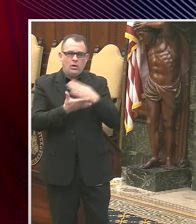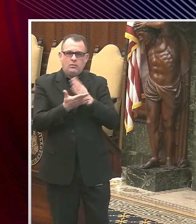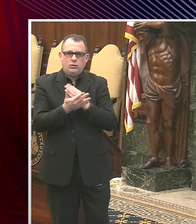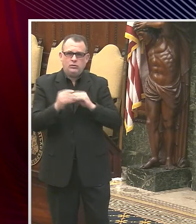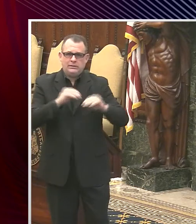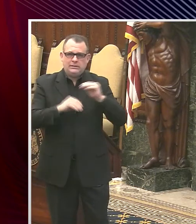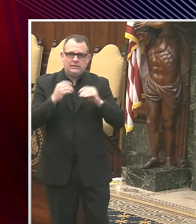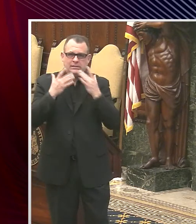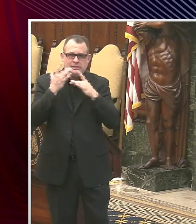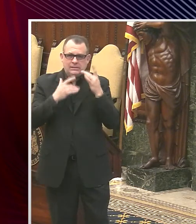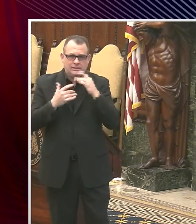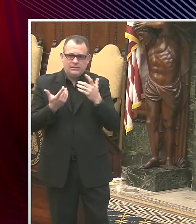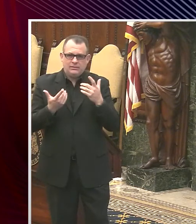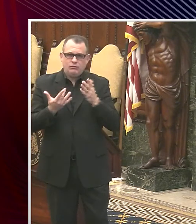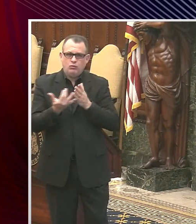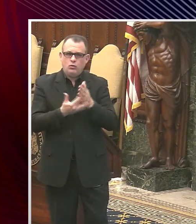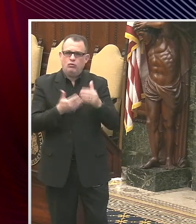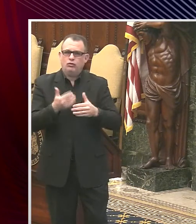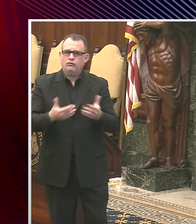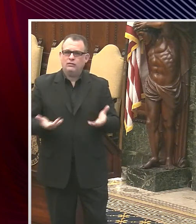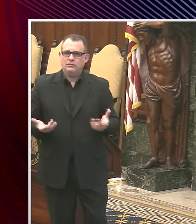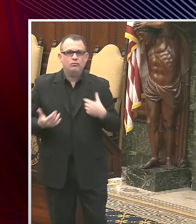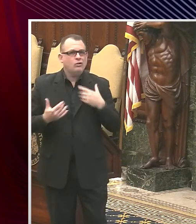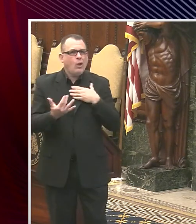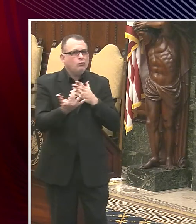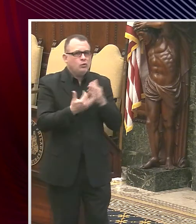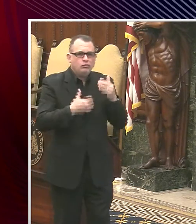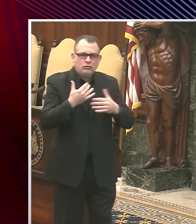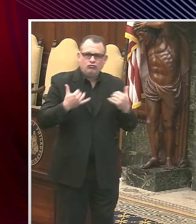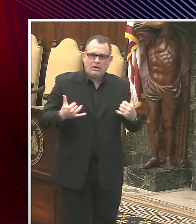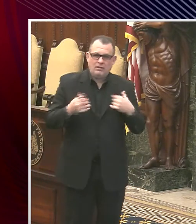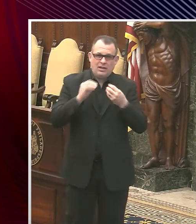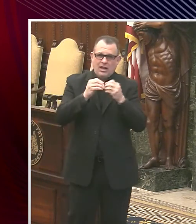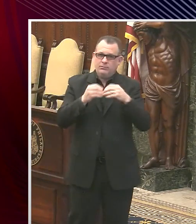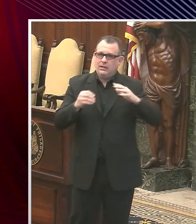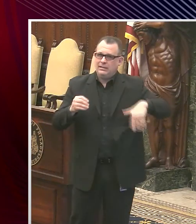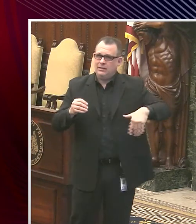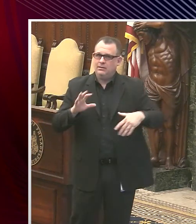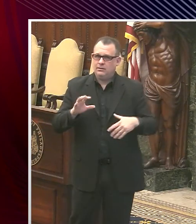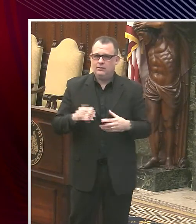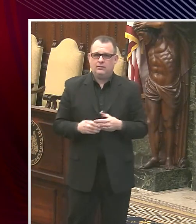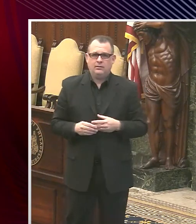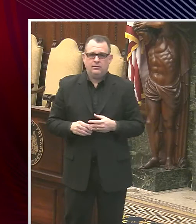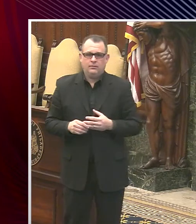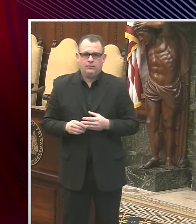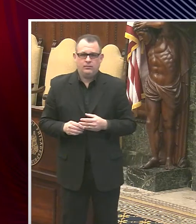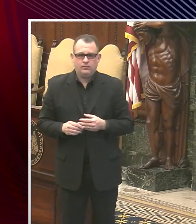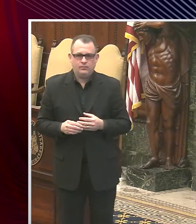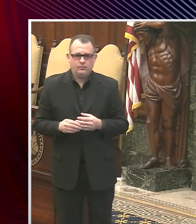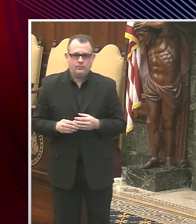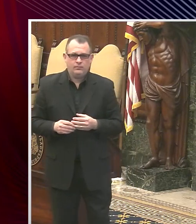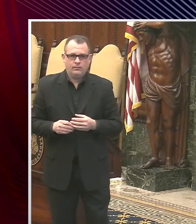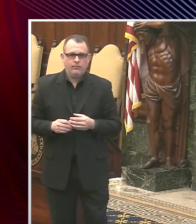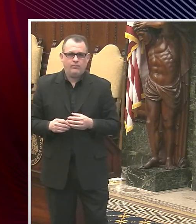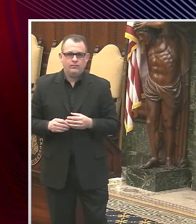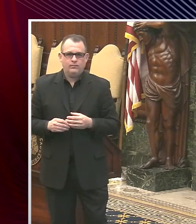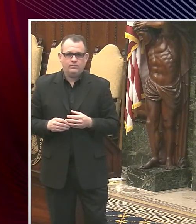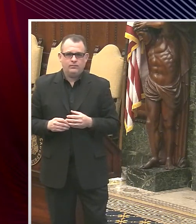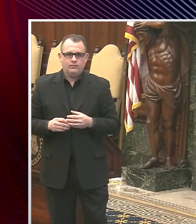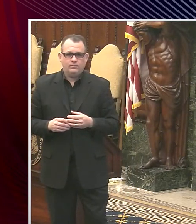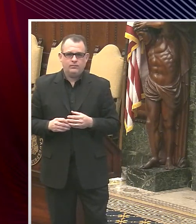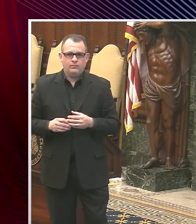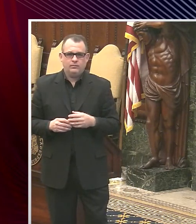so we're going through that process right now to understand what this money means for not